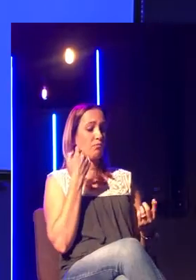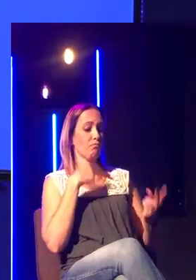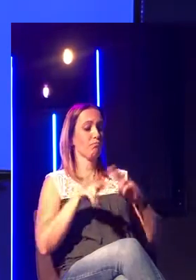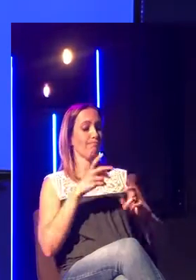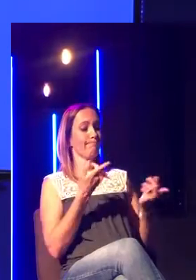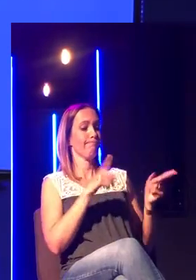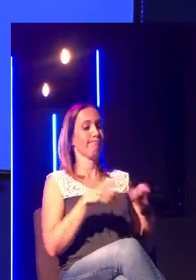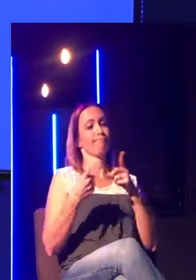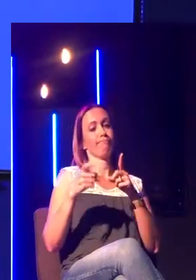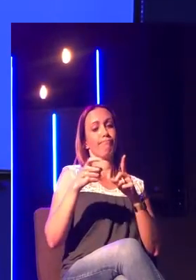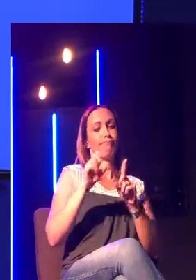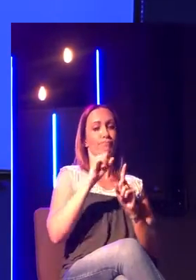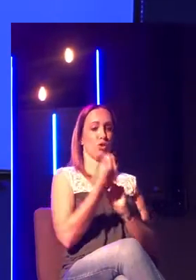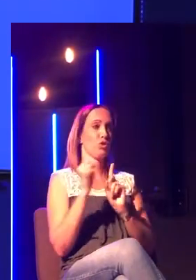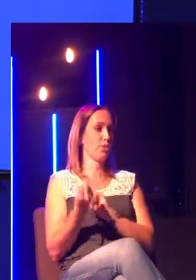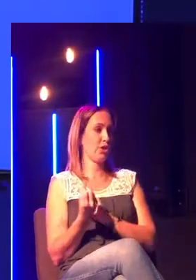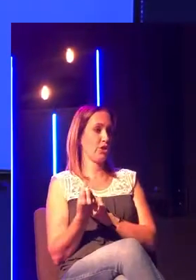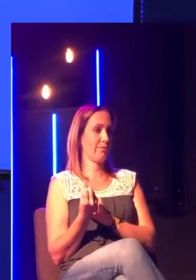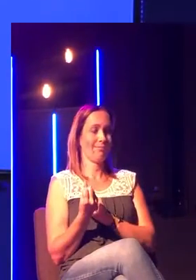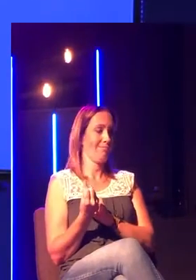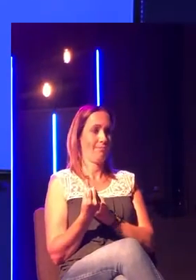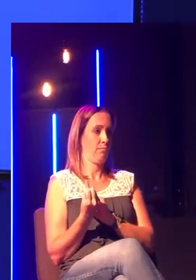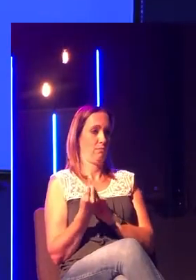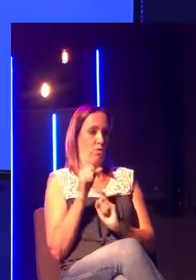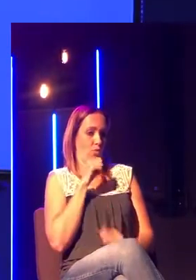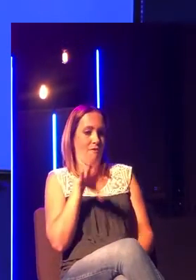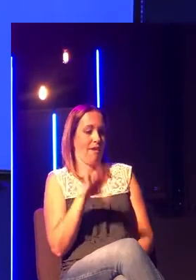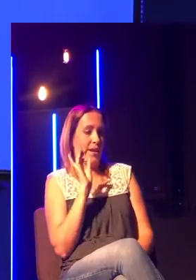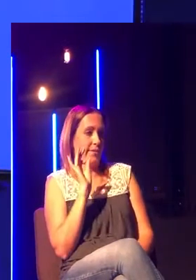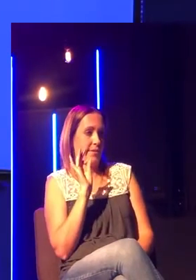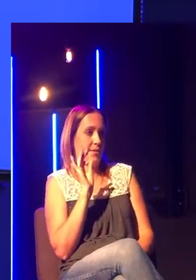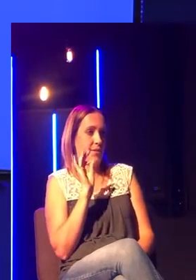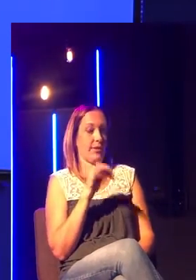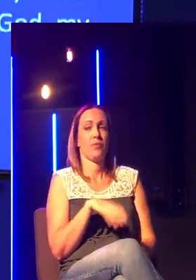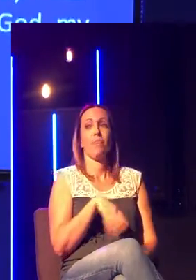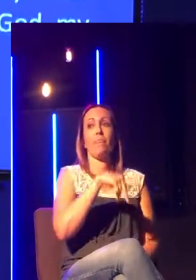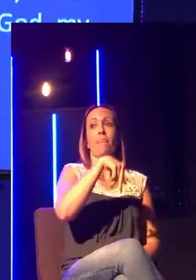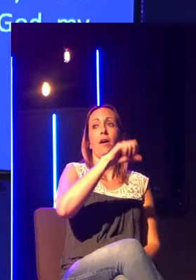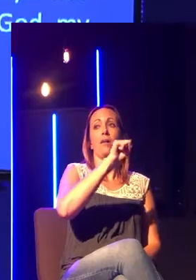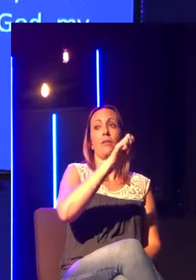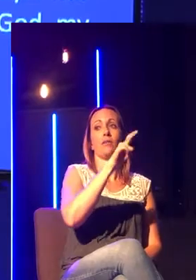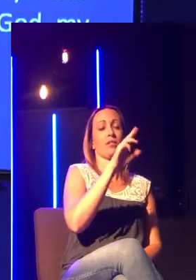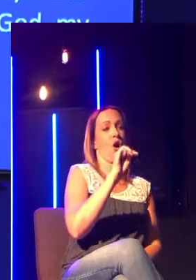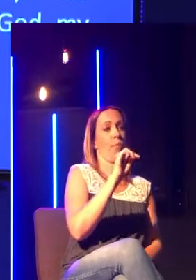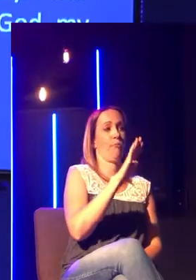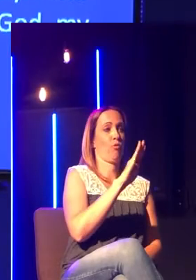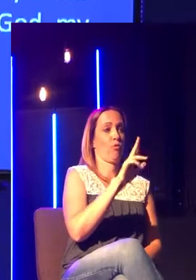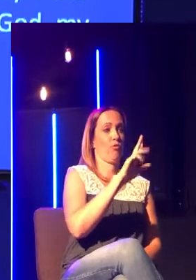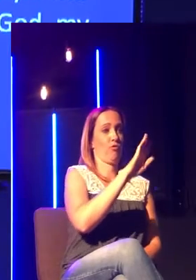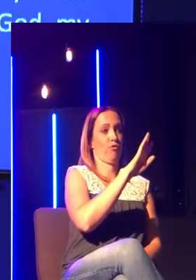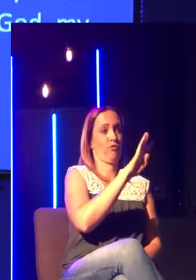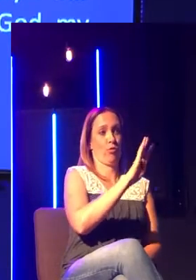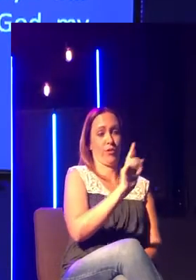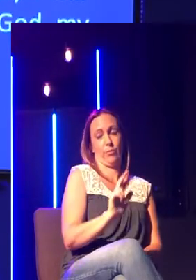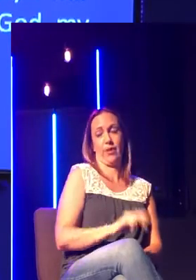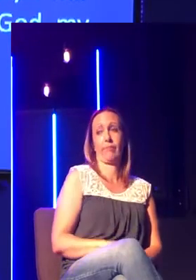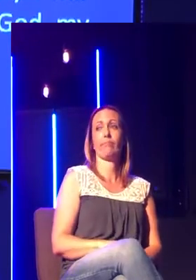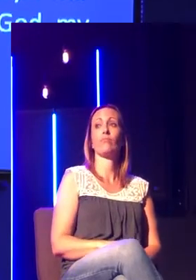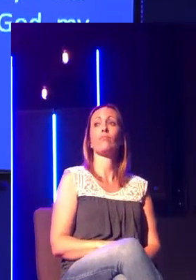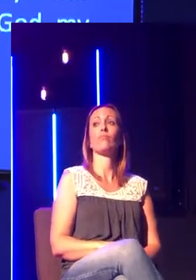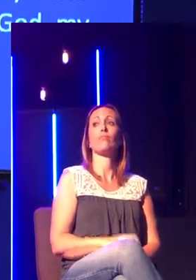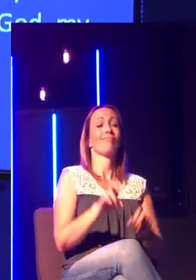the circumstances are not your source of joy. It says in Psalm 43, I will go to the altar of God, to God,